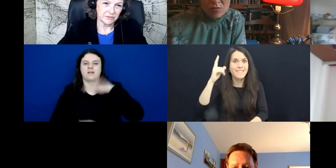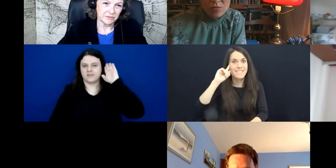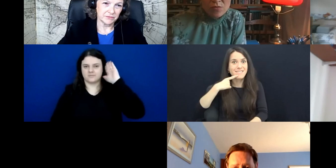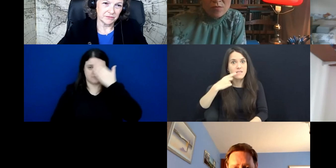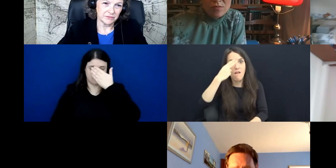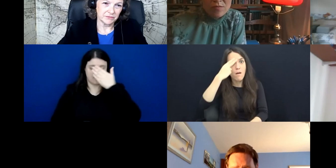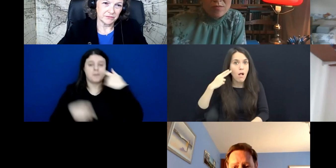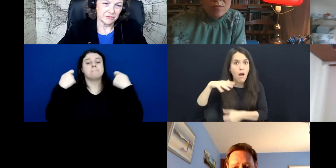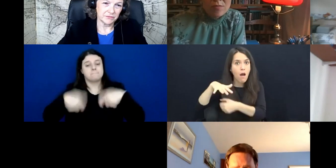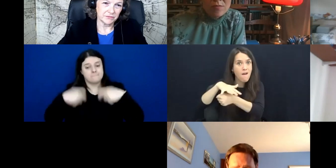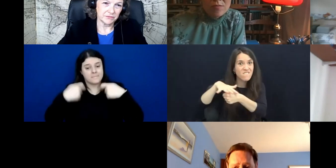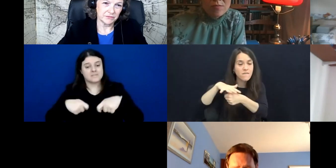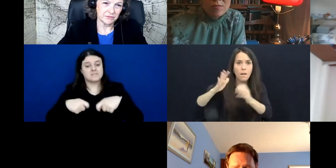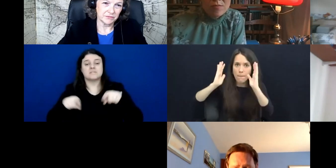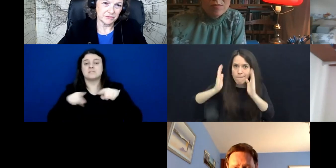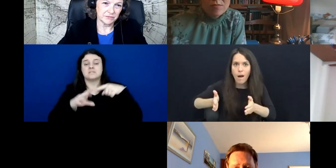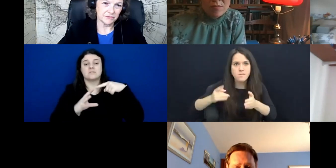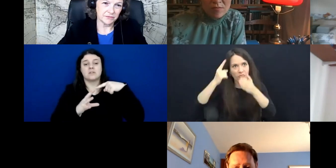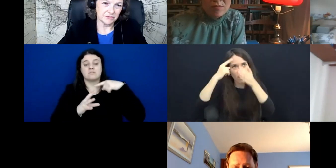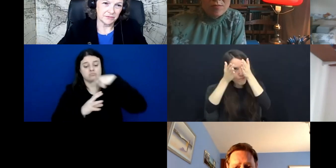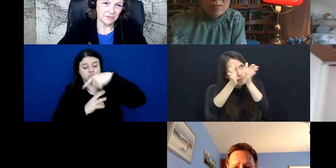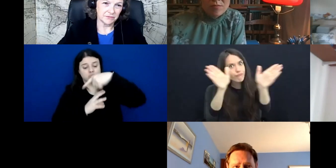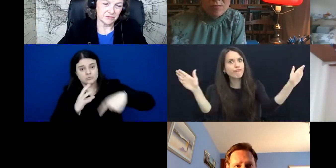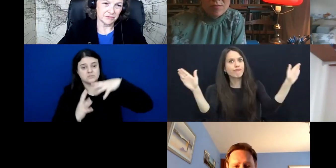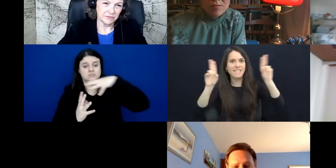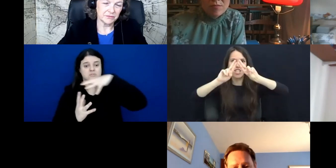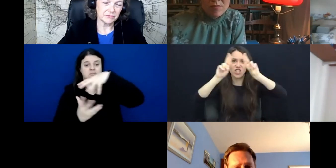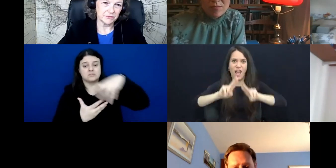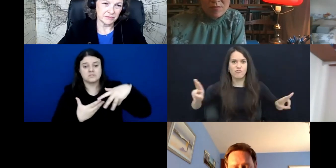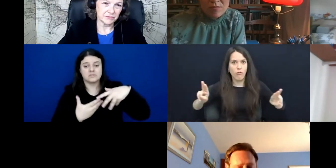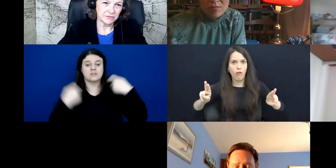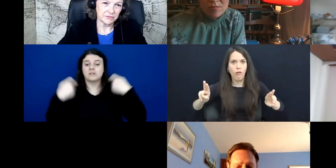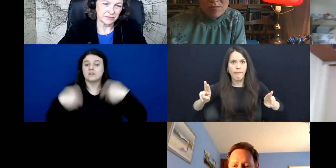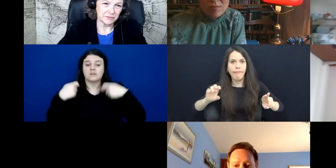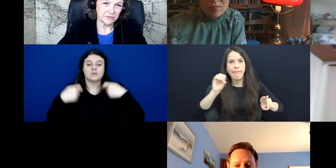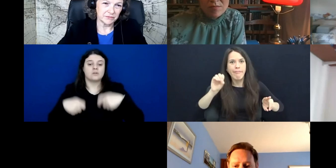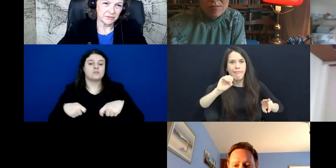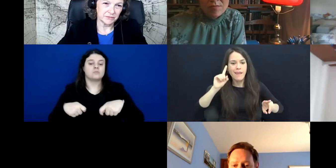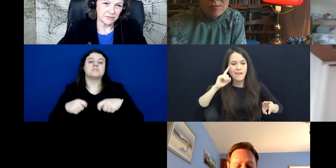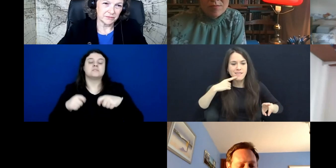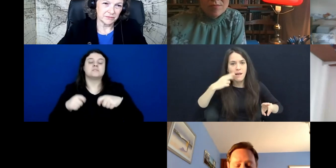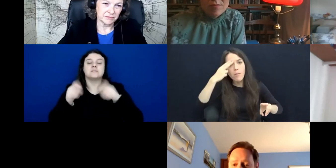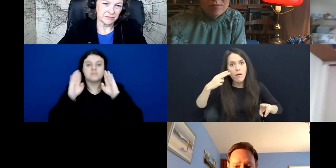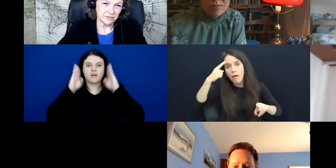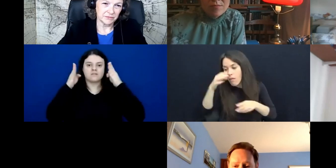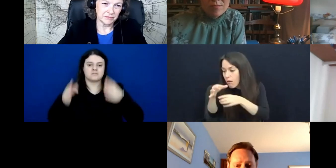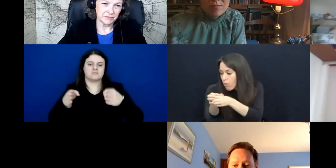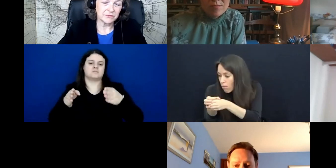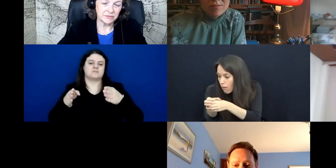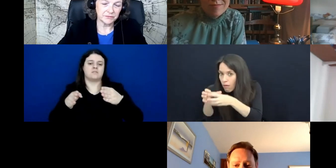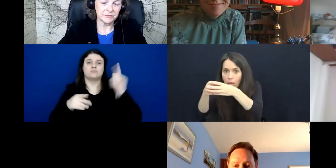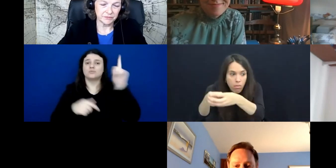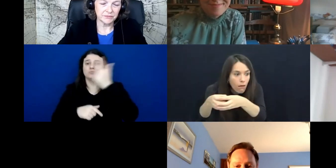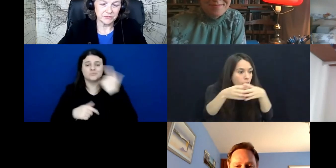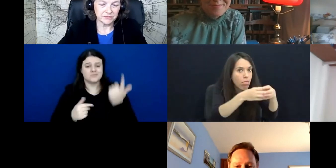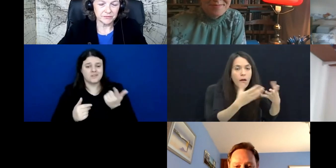must be an internationalistic field. We cannot, deafblindness will not pay attention to any borders, Brexit or